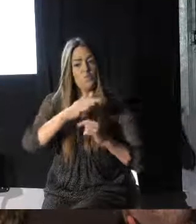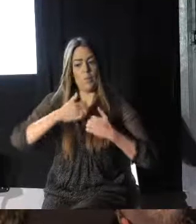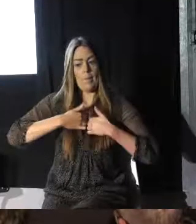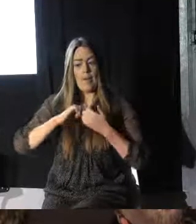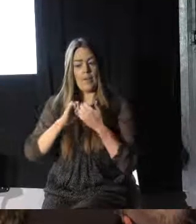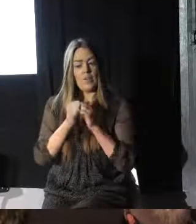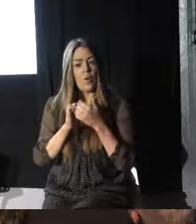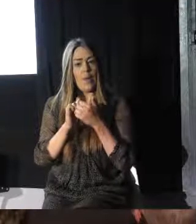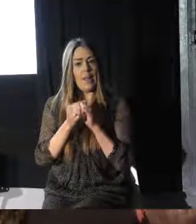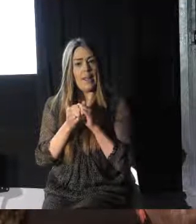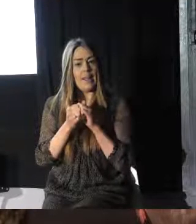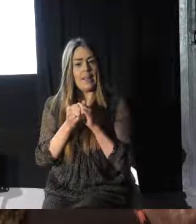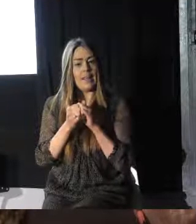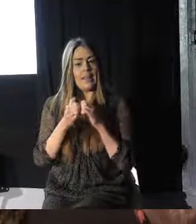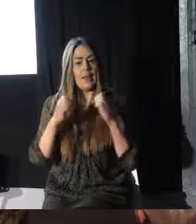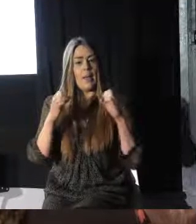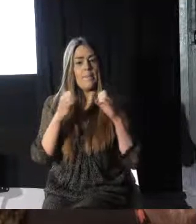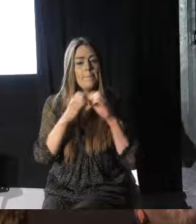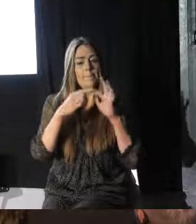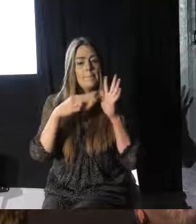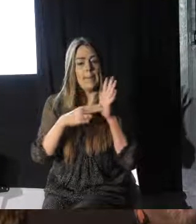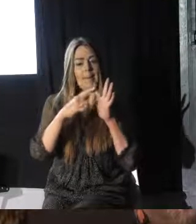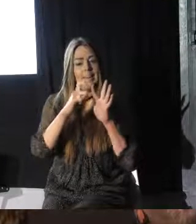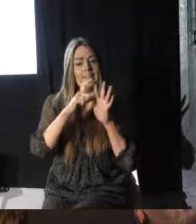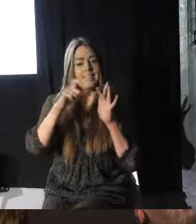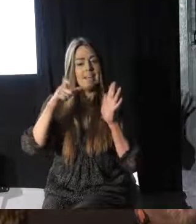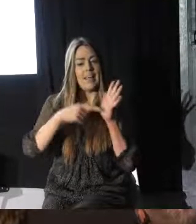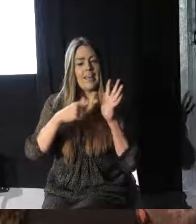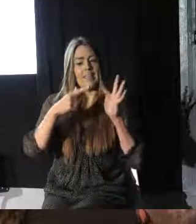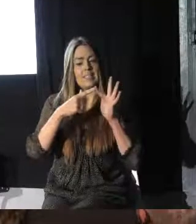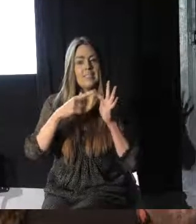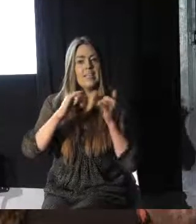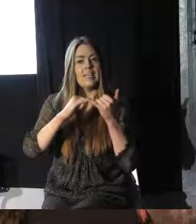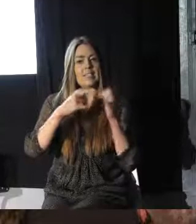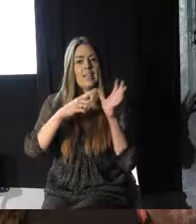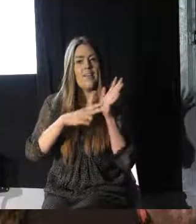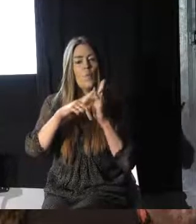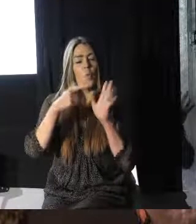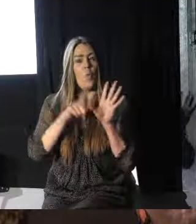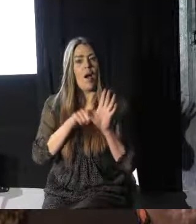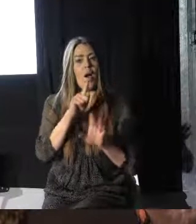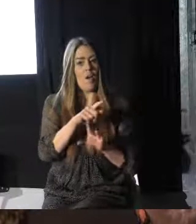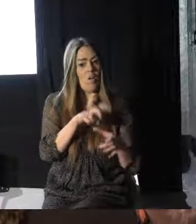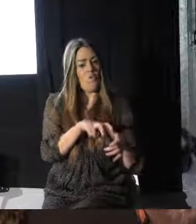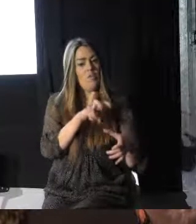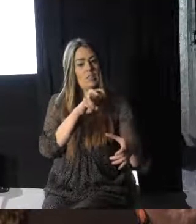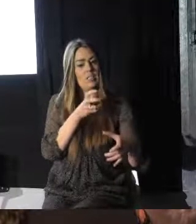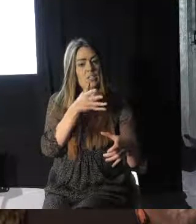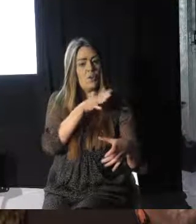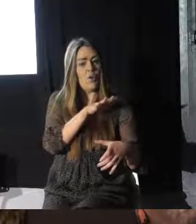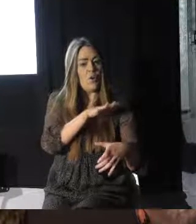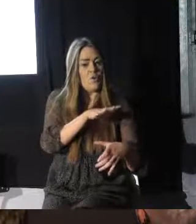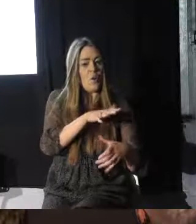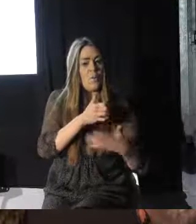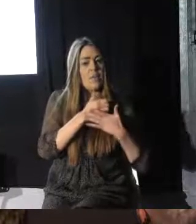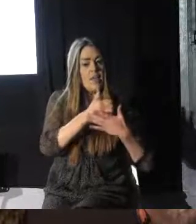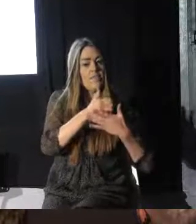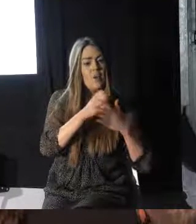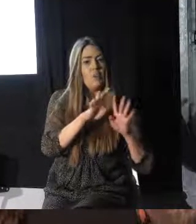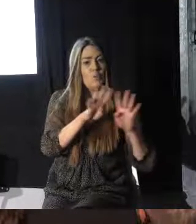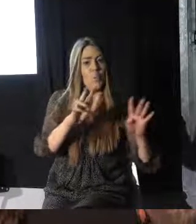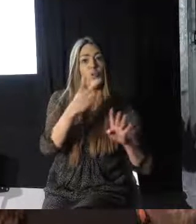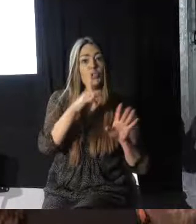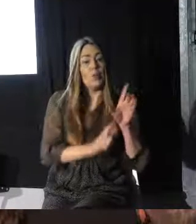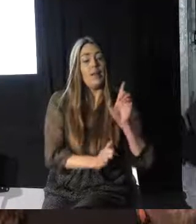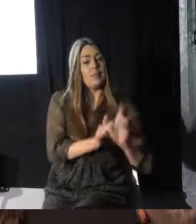colleague Bénédicte Savoy in her resignation from the Humboldt Forum Advisory Board 2 years